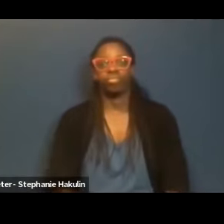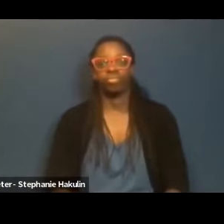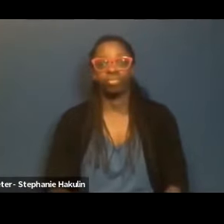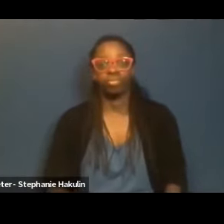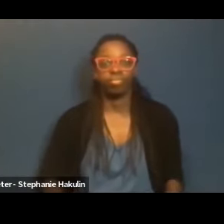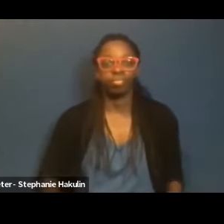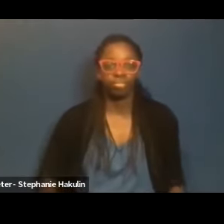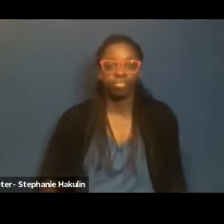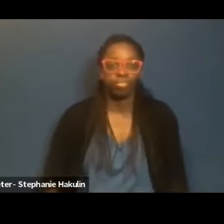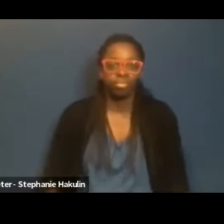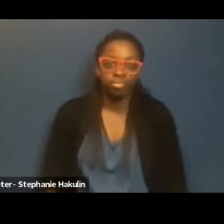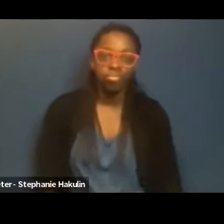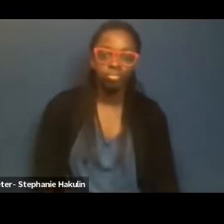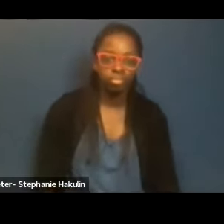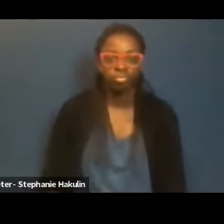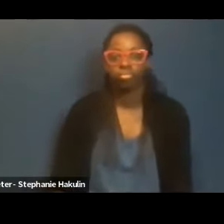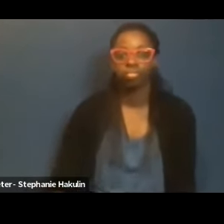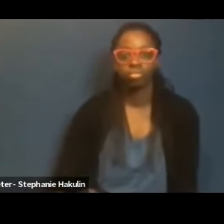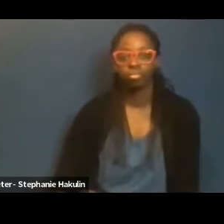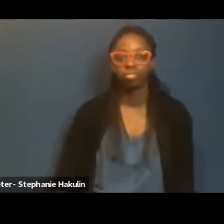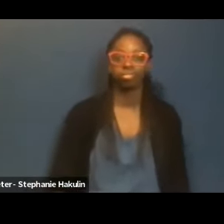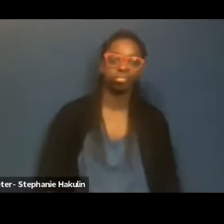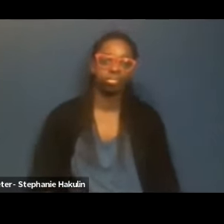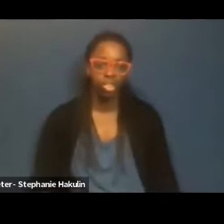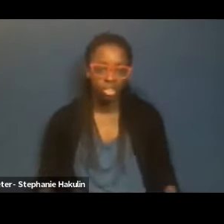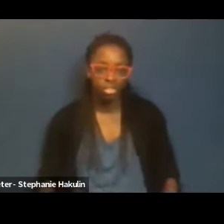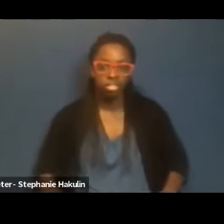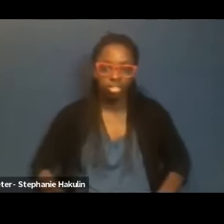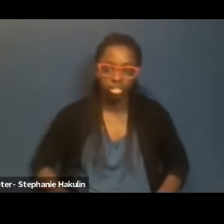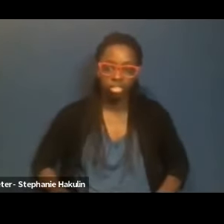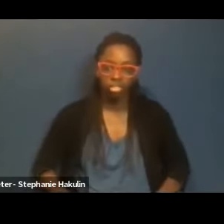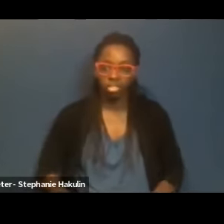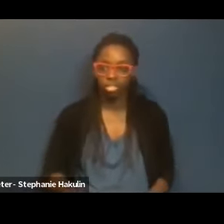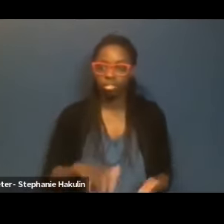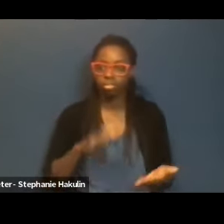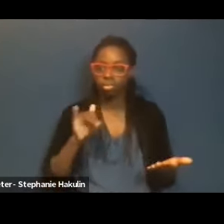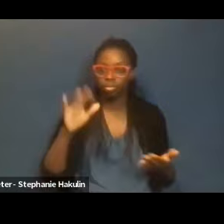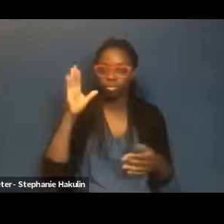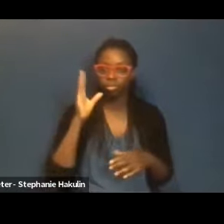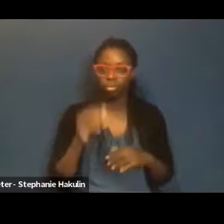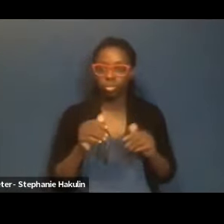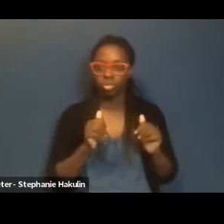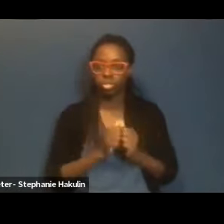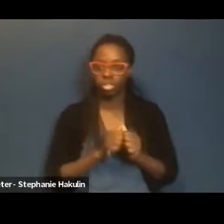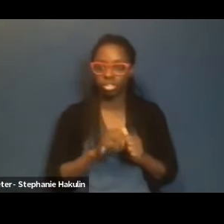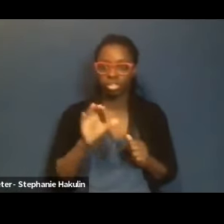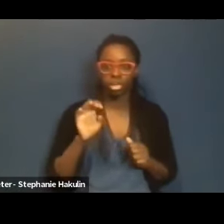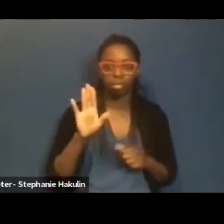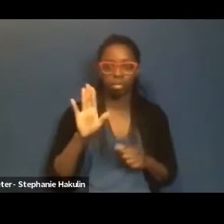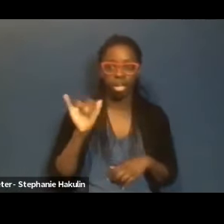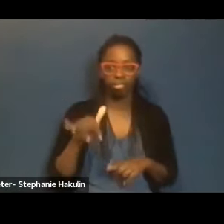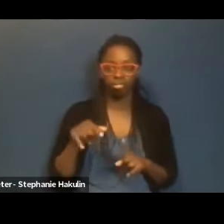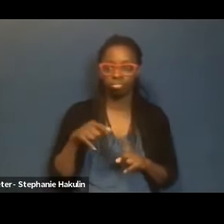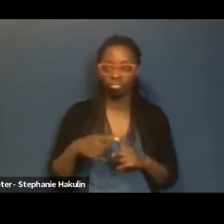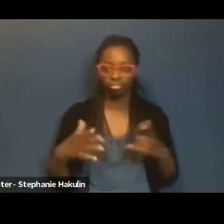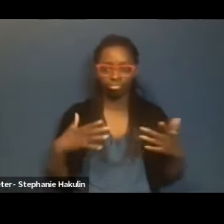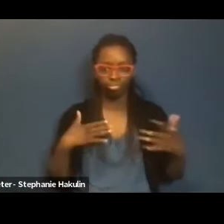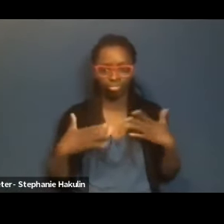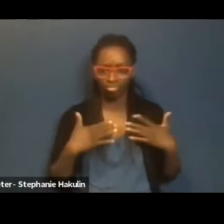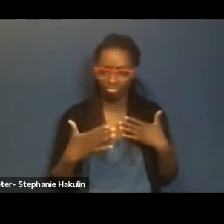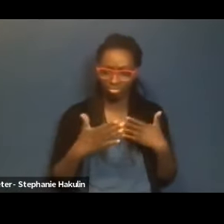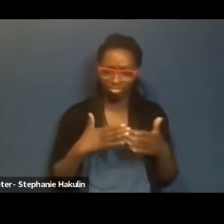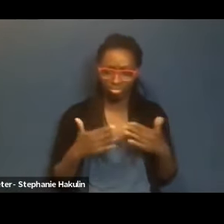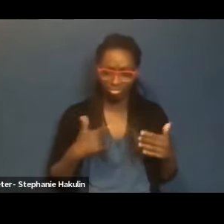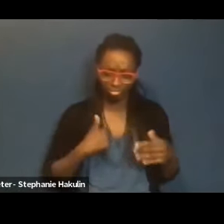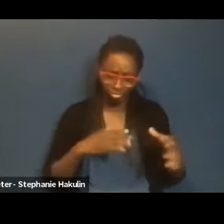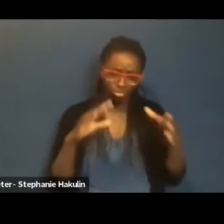Many boys of ebony essence are like closed chapter books containing stories glued to the